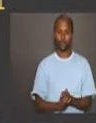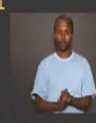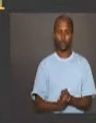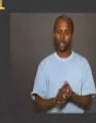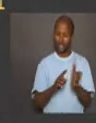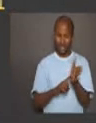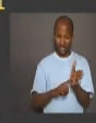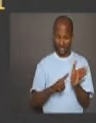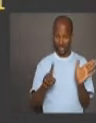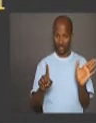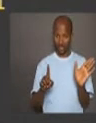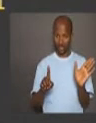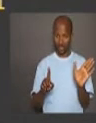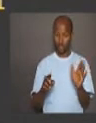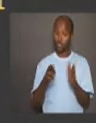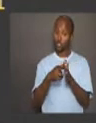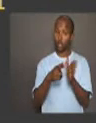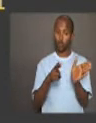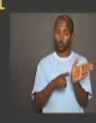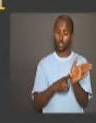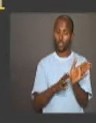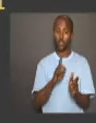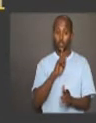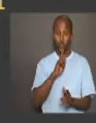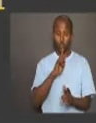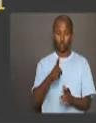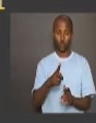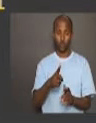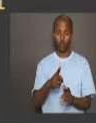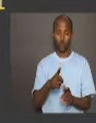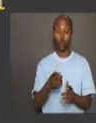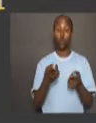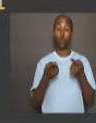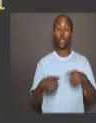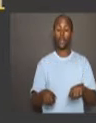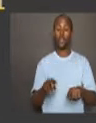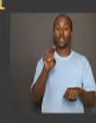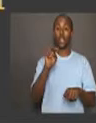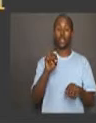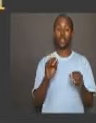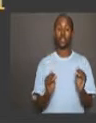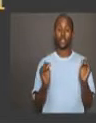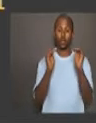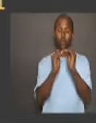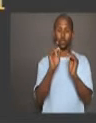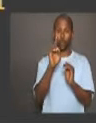It is clear that the rule is true when n equals